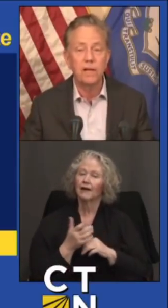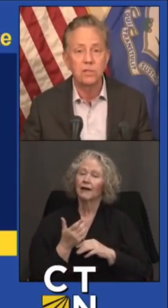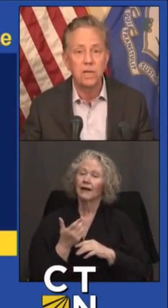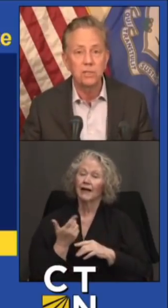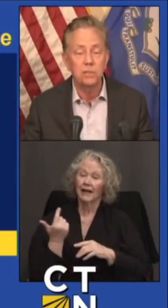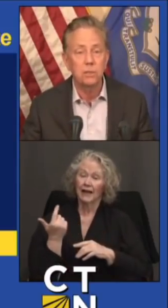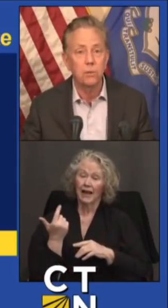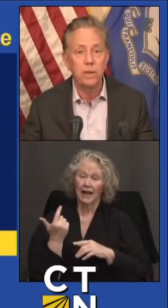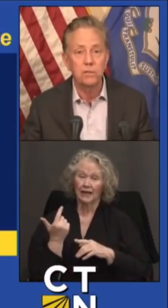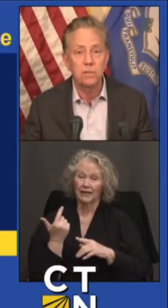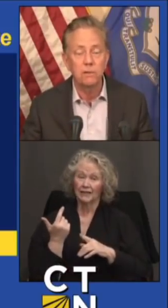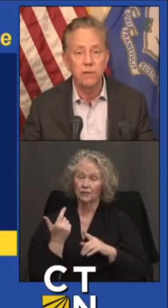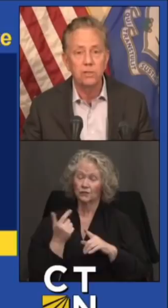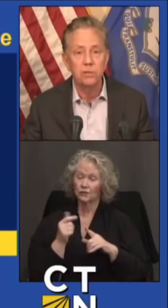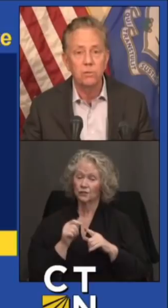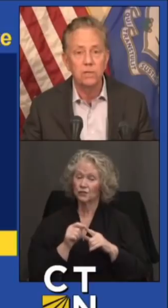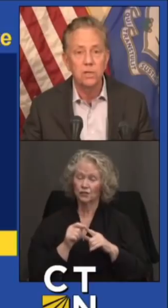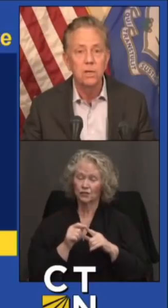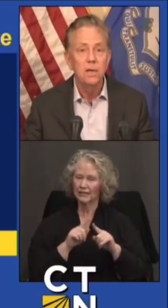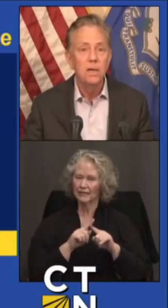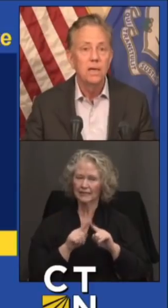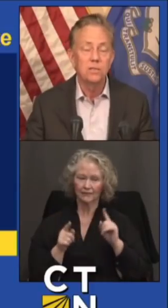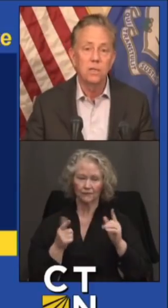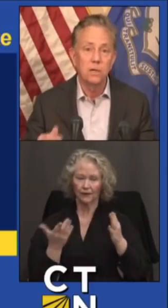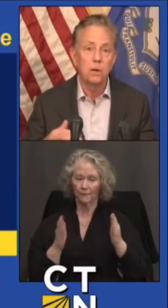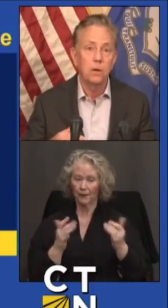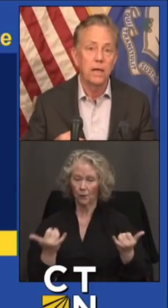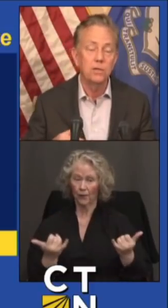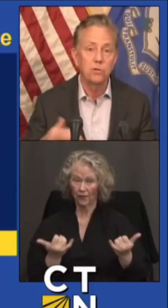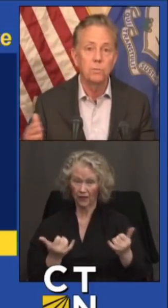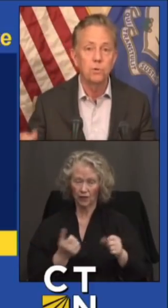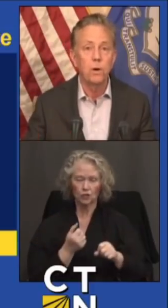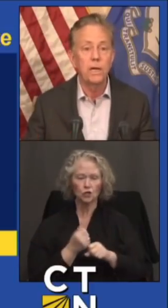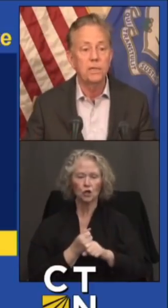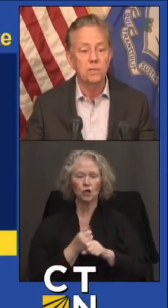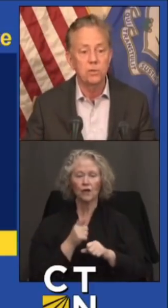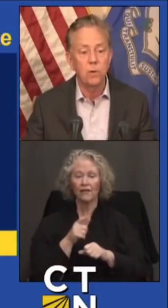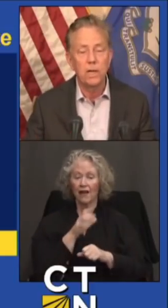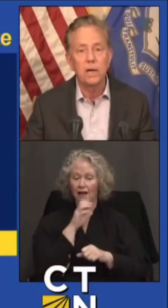greatest infection risk is in the age group